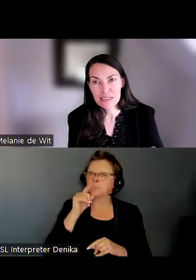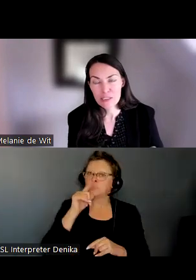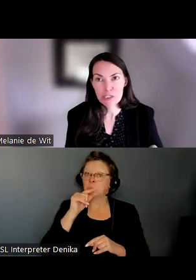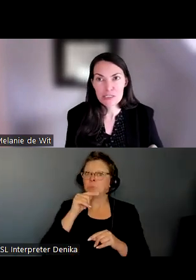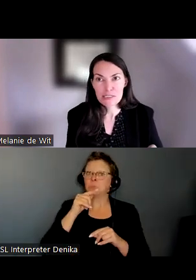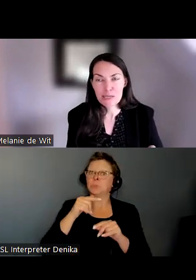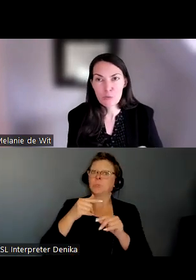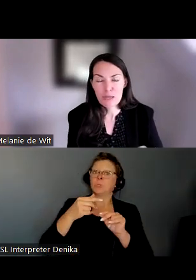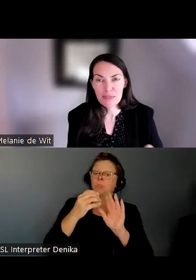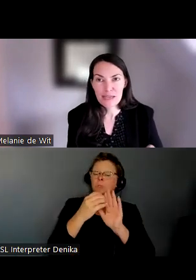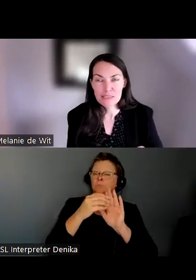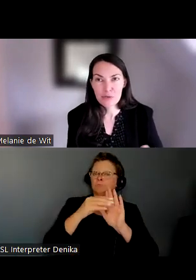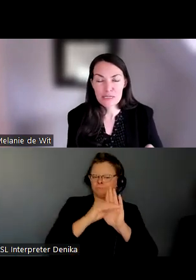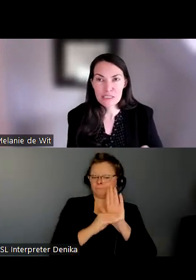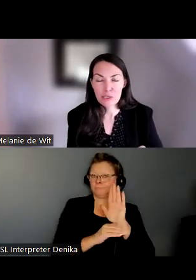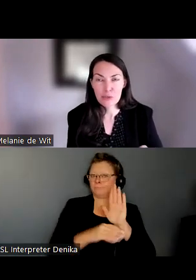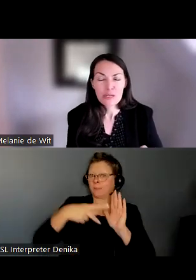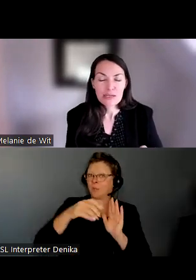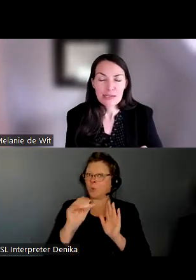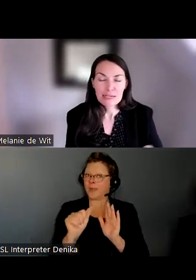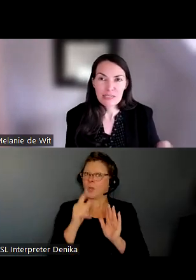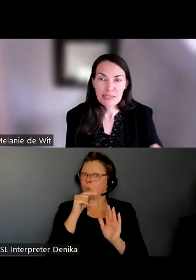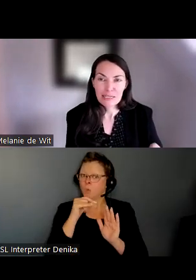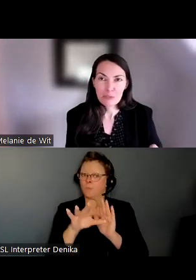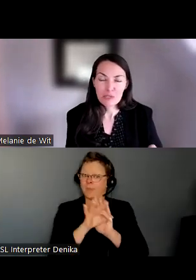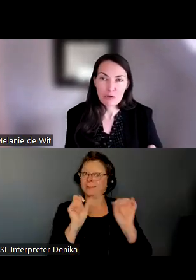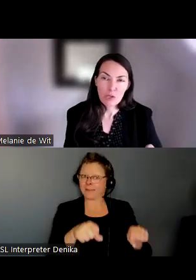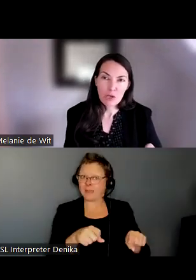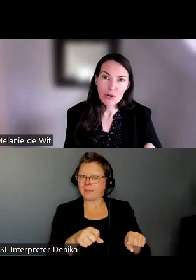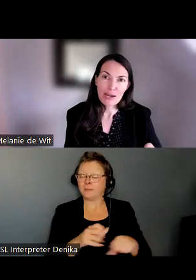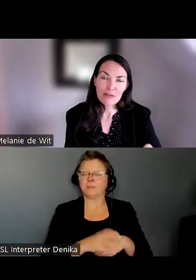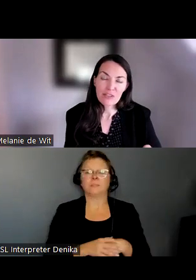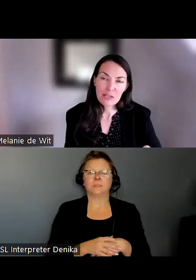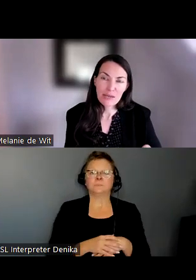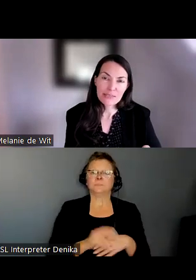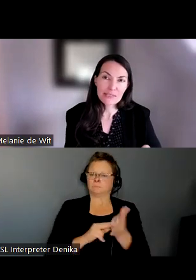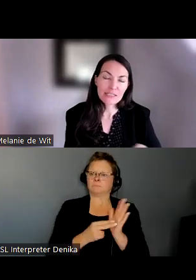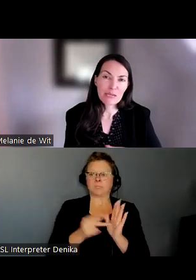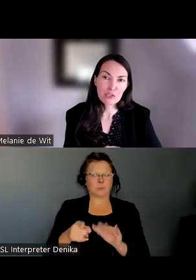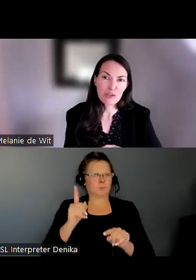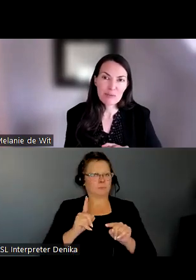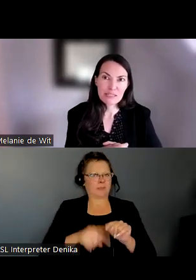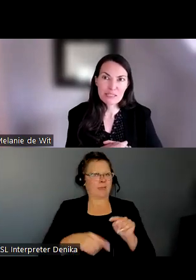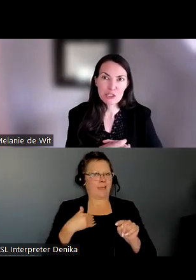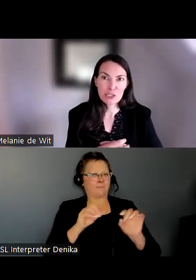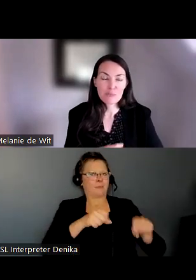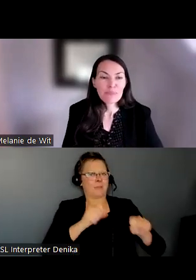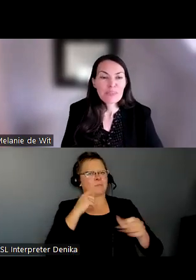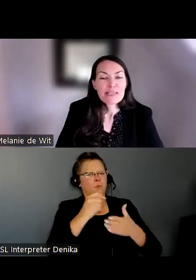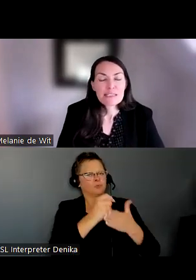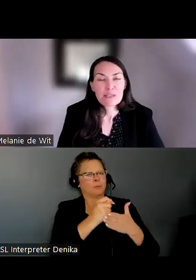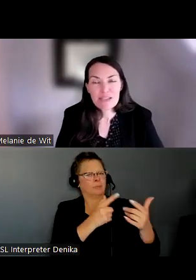make decisions and when that's going to kick in, when you no longer have the capacity to make a treatment